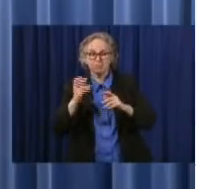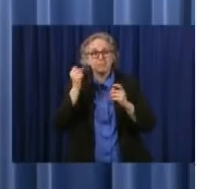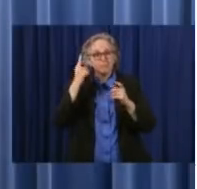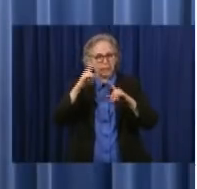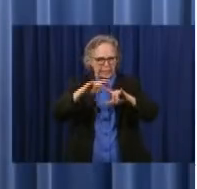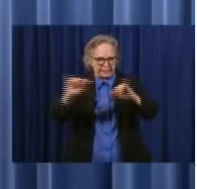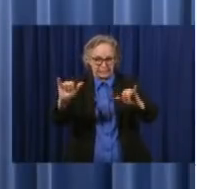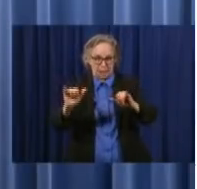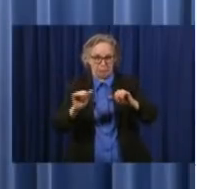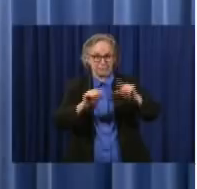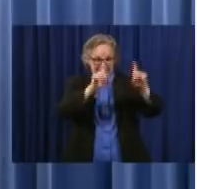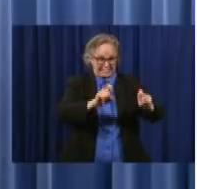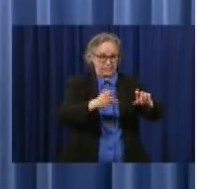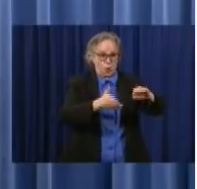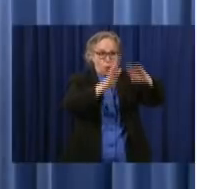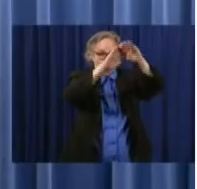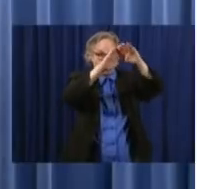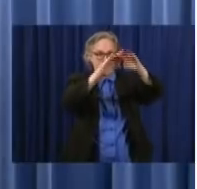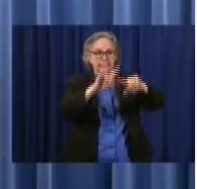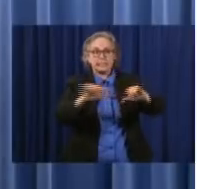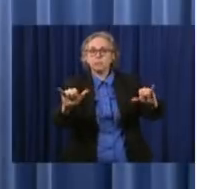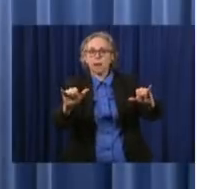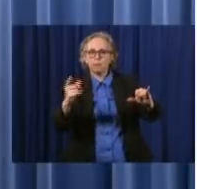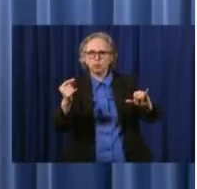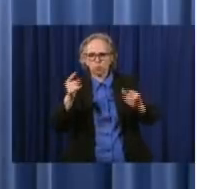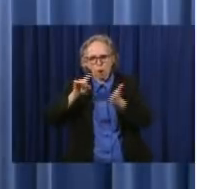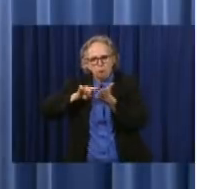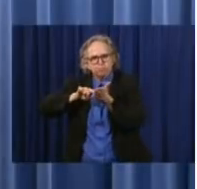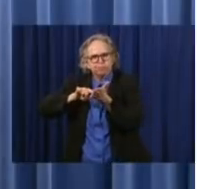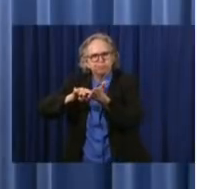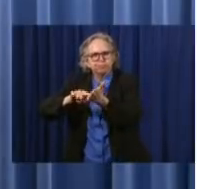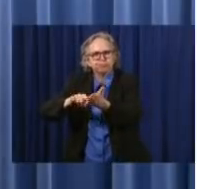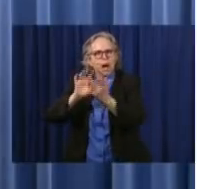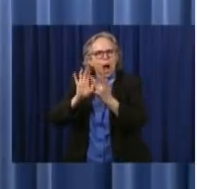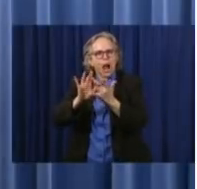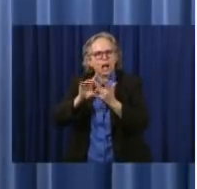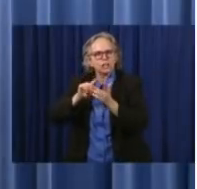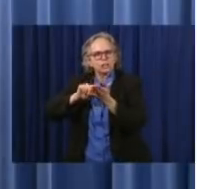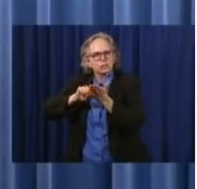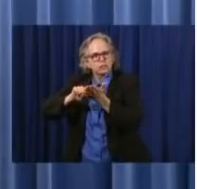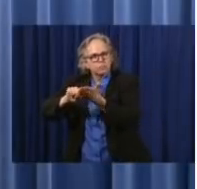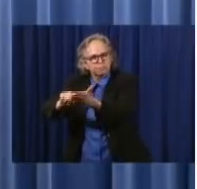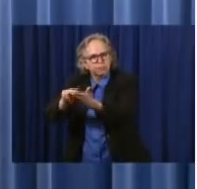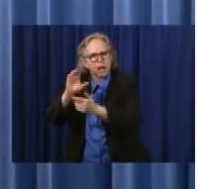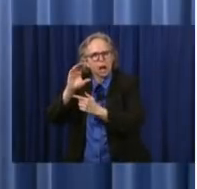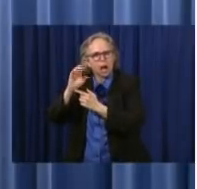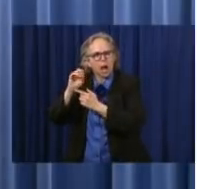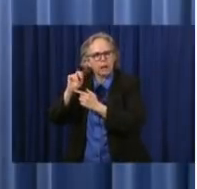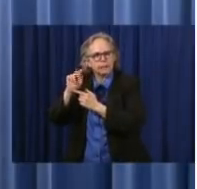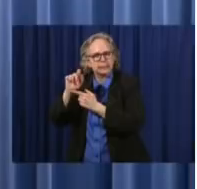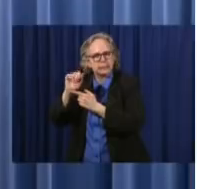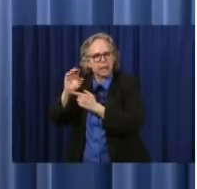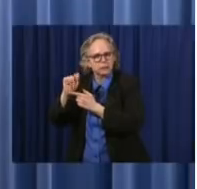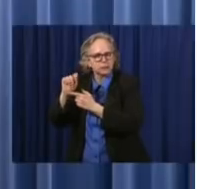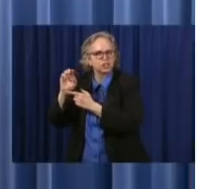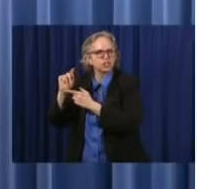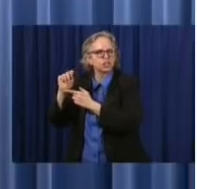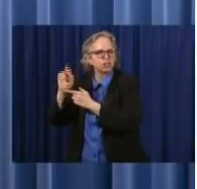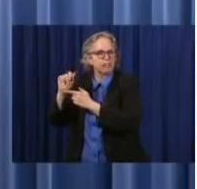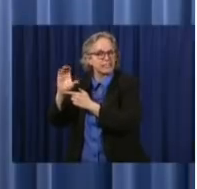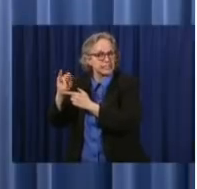people around Ohio to do the tracing. So the testing and the tracing is vitally important to keeping